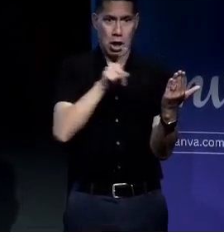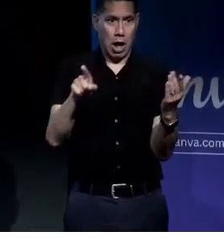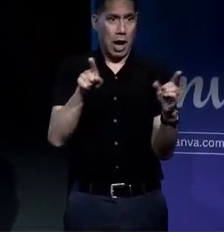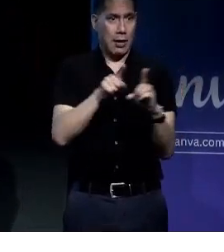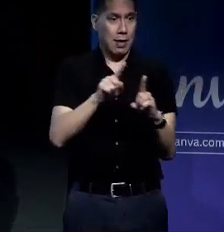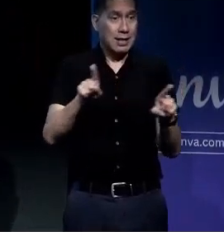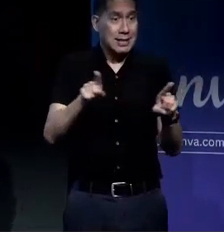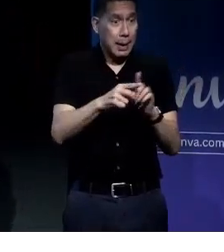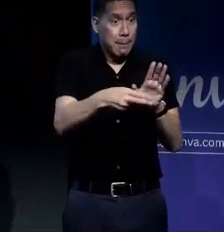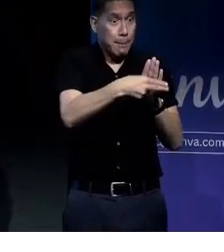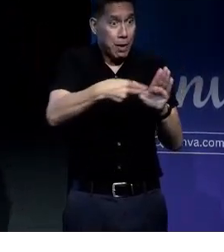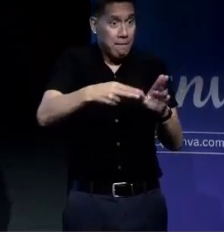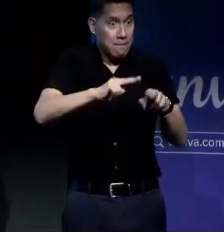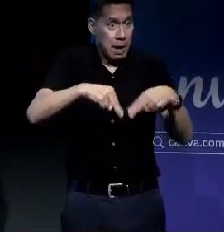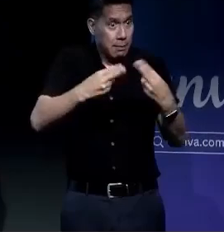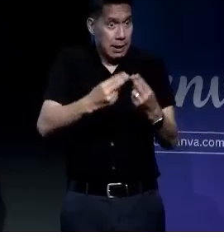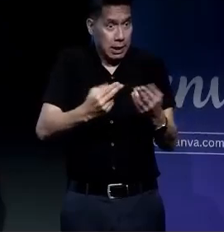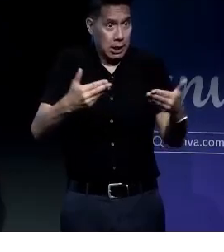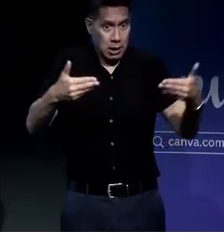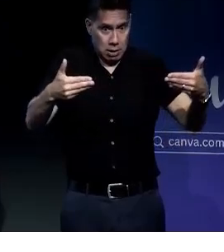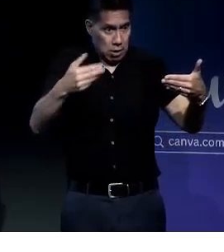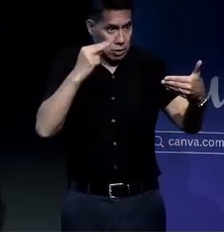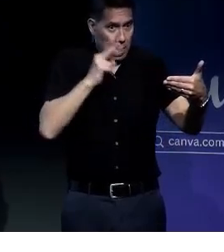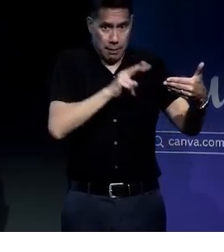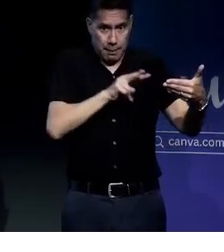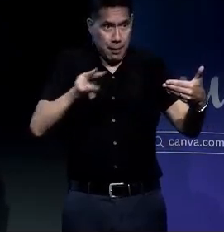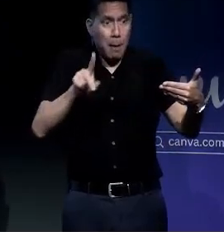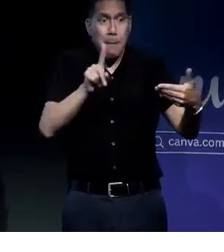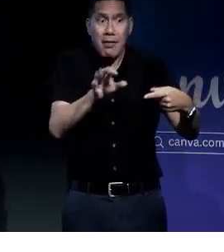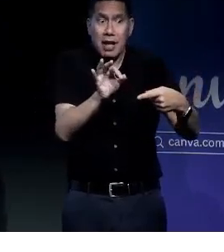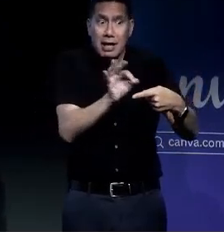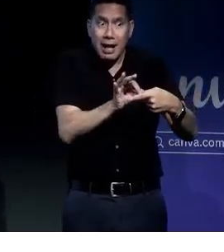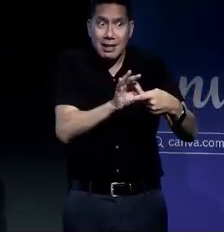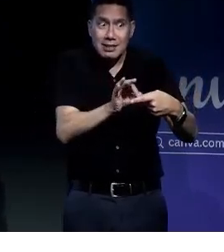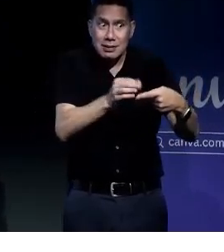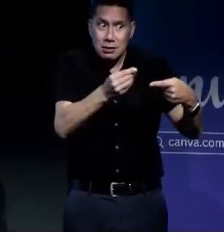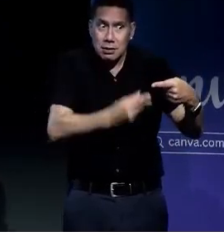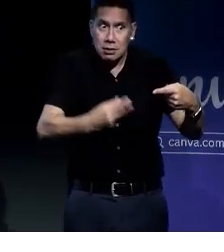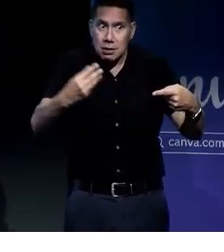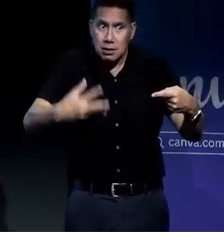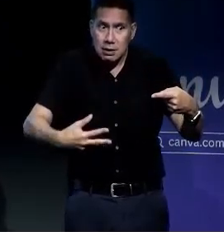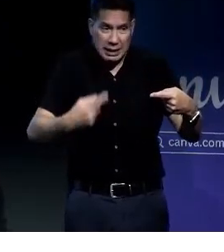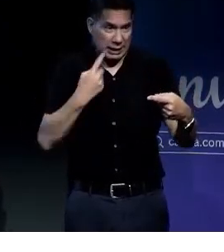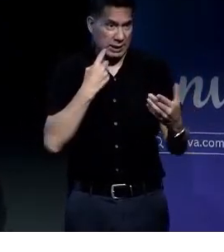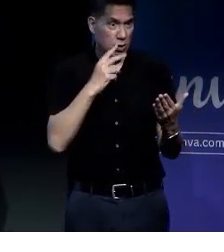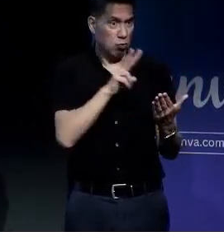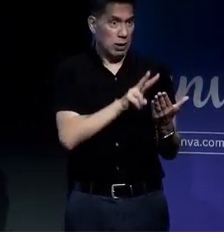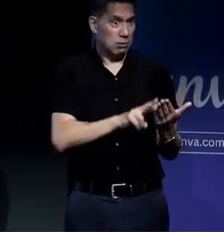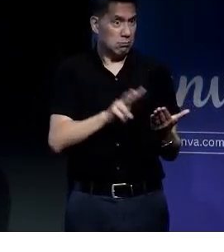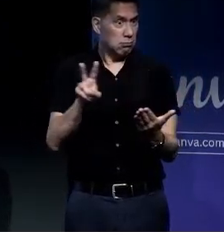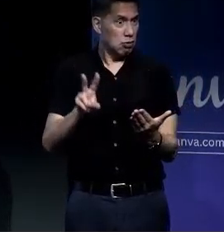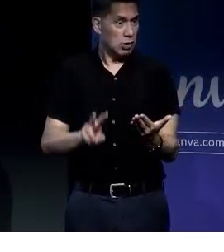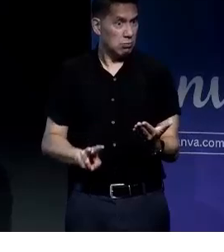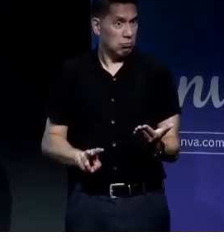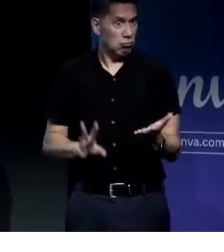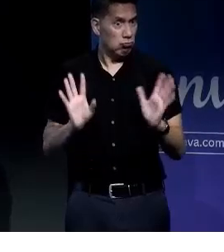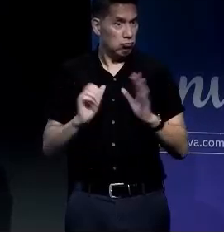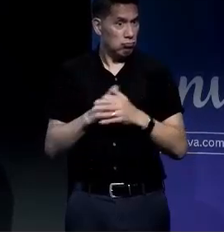brand family, but all the colours are actually readable. I